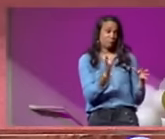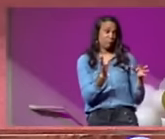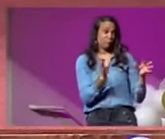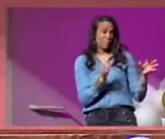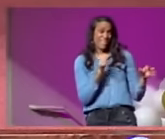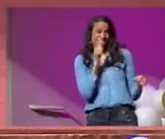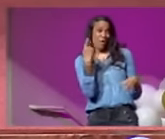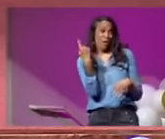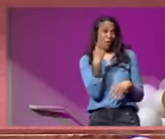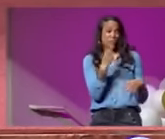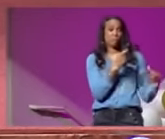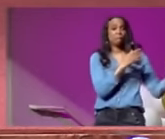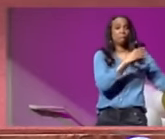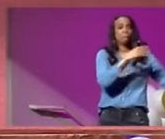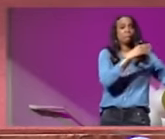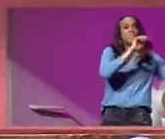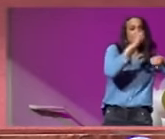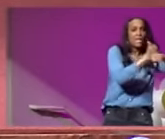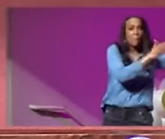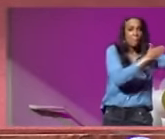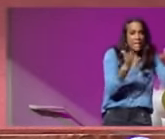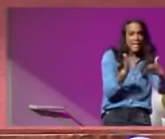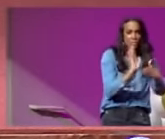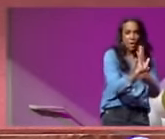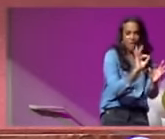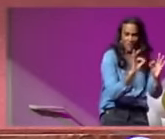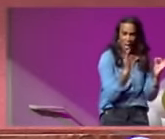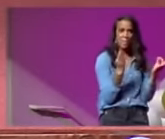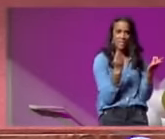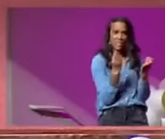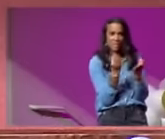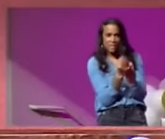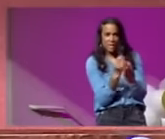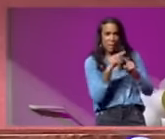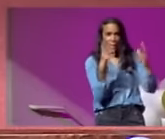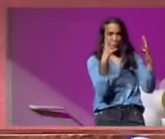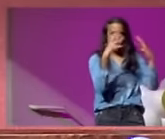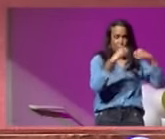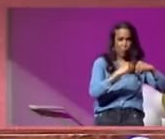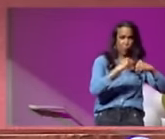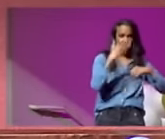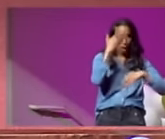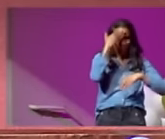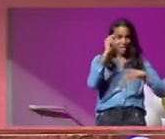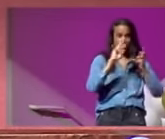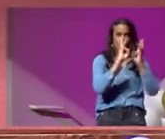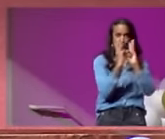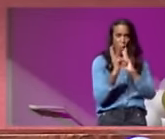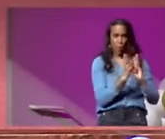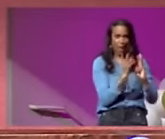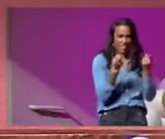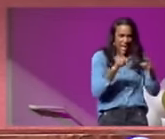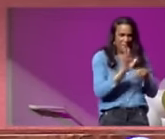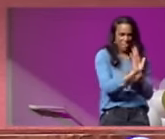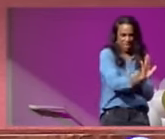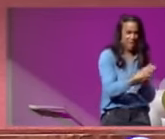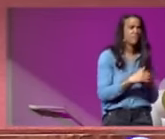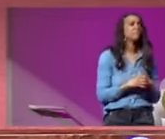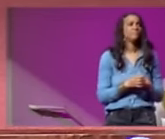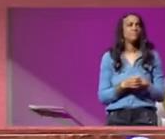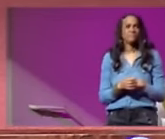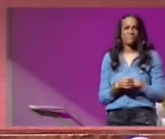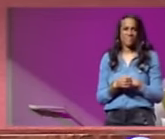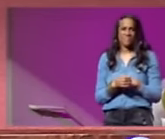not only made plans with his family that were upended by a bomb cyclone, a once in